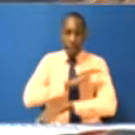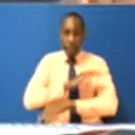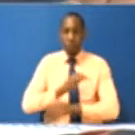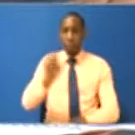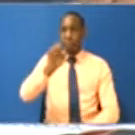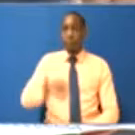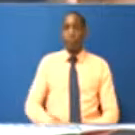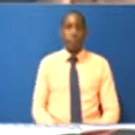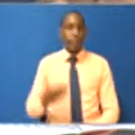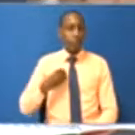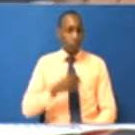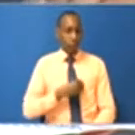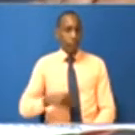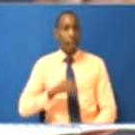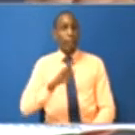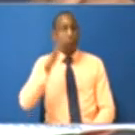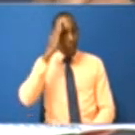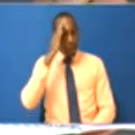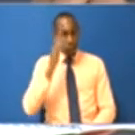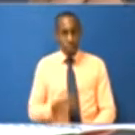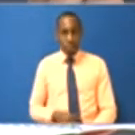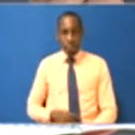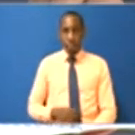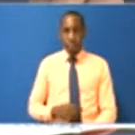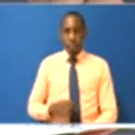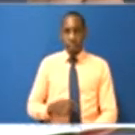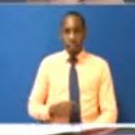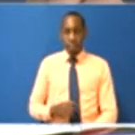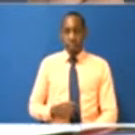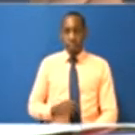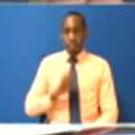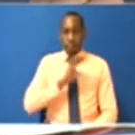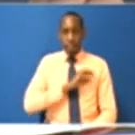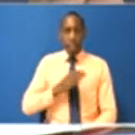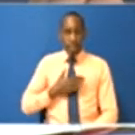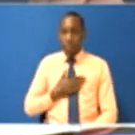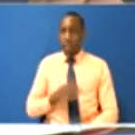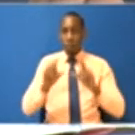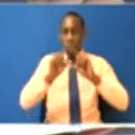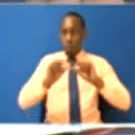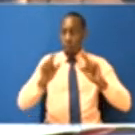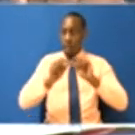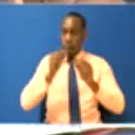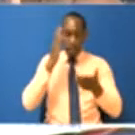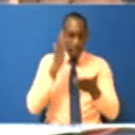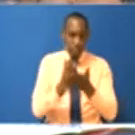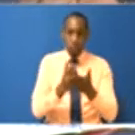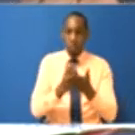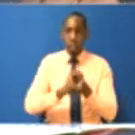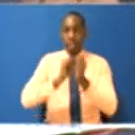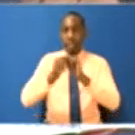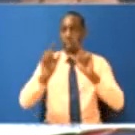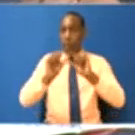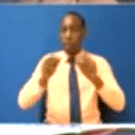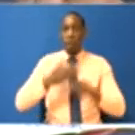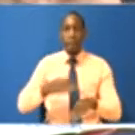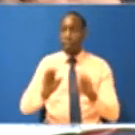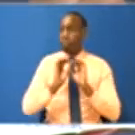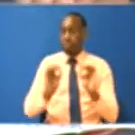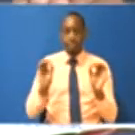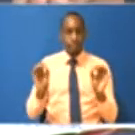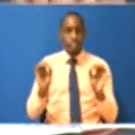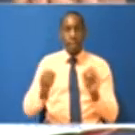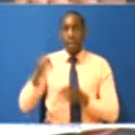right you know i'm the type of person who says what i mean and i'm not about my statement